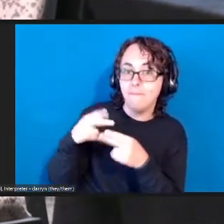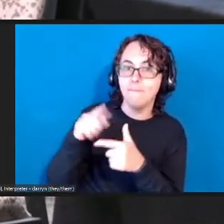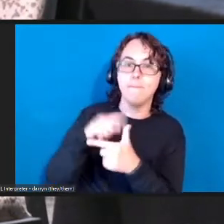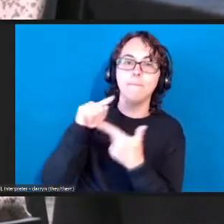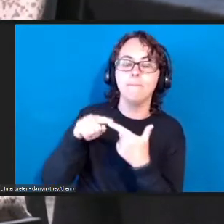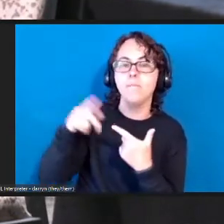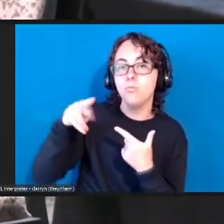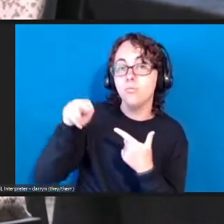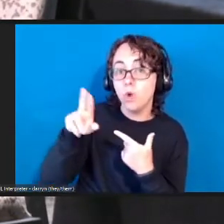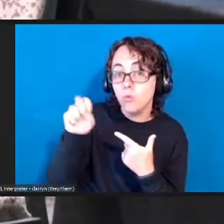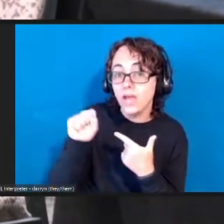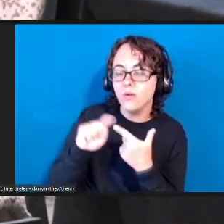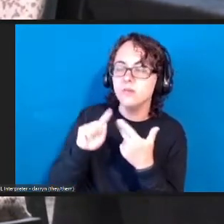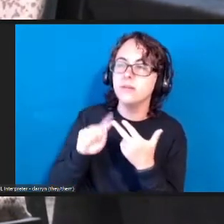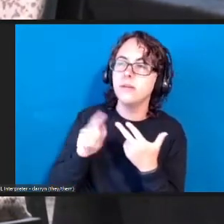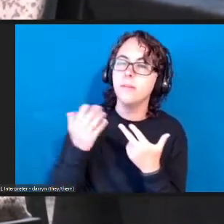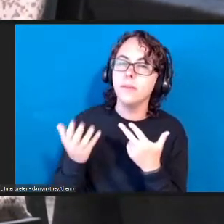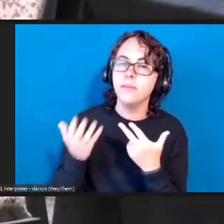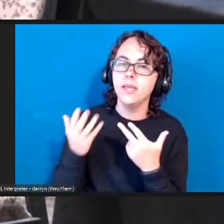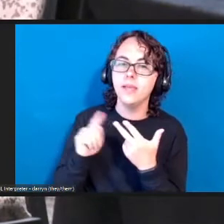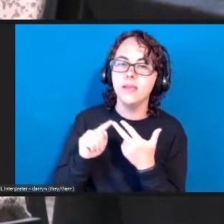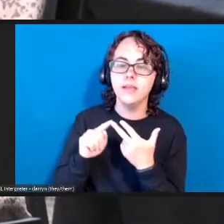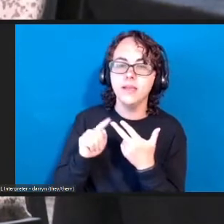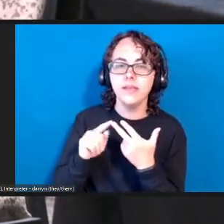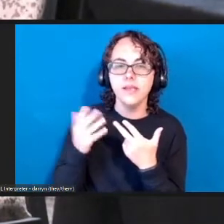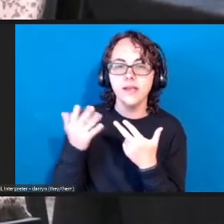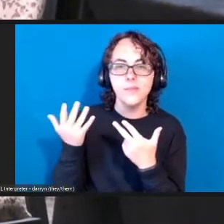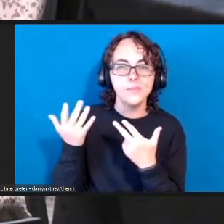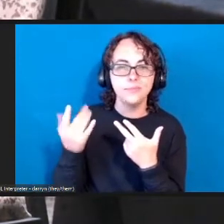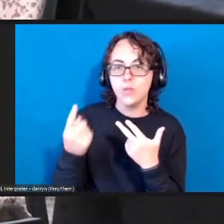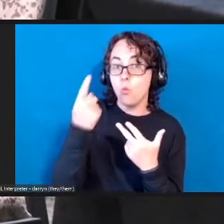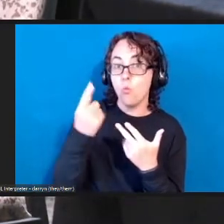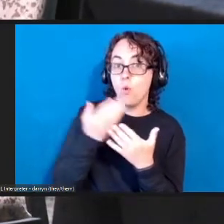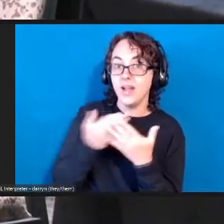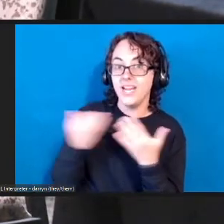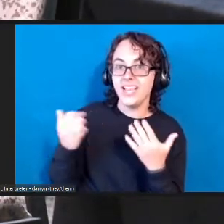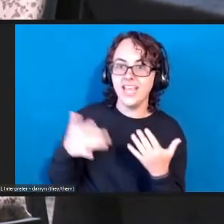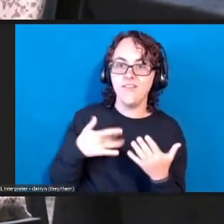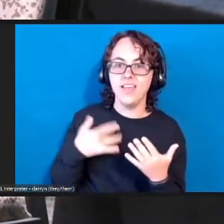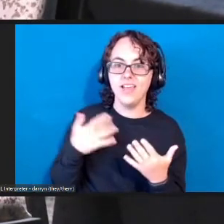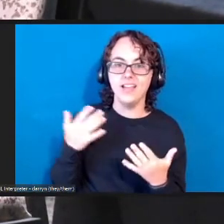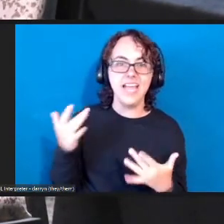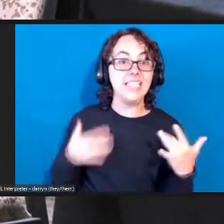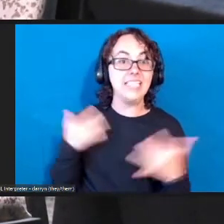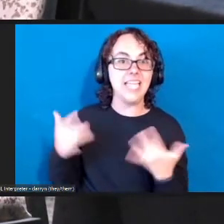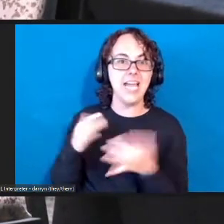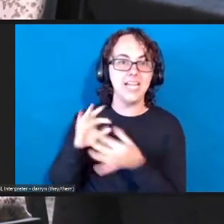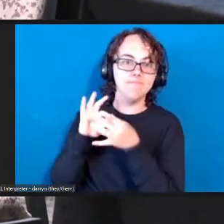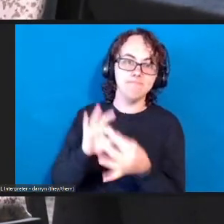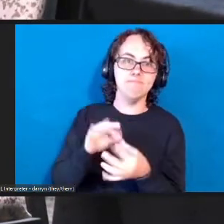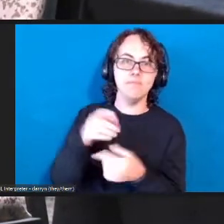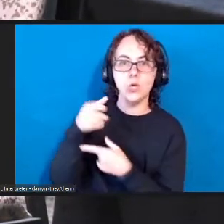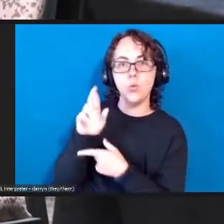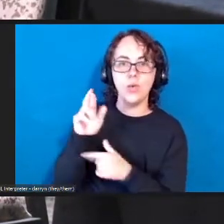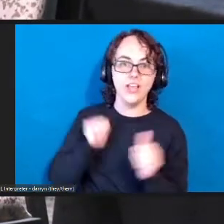and maybe one thing that excites you about queer theater making.